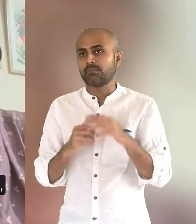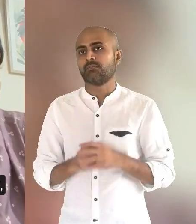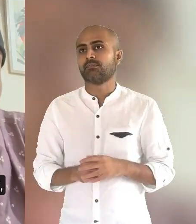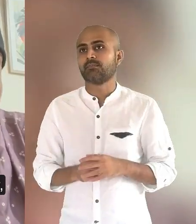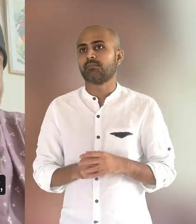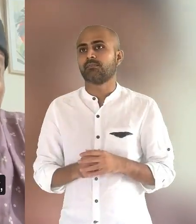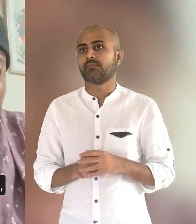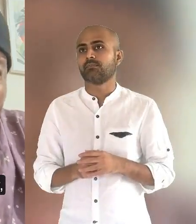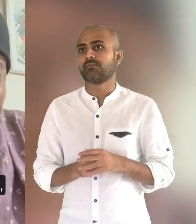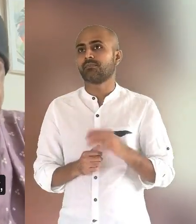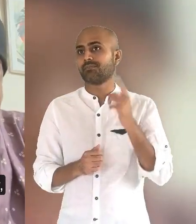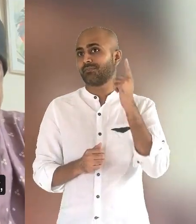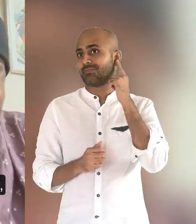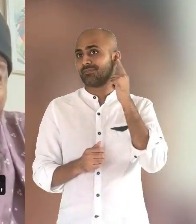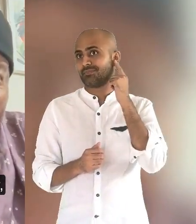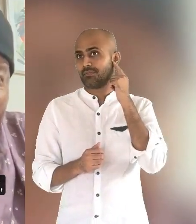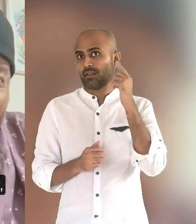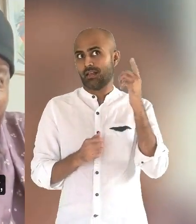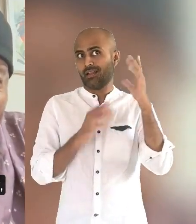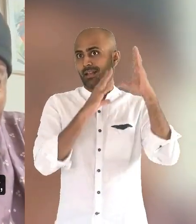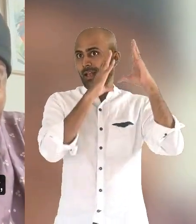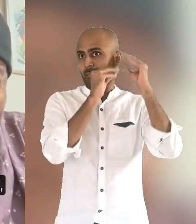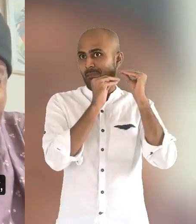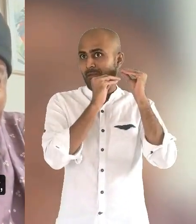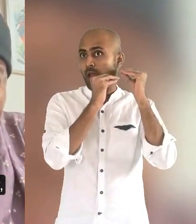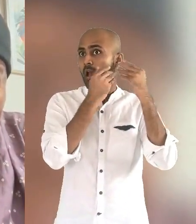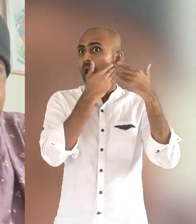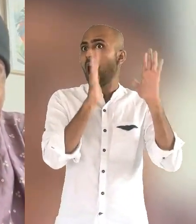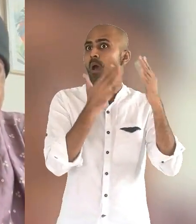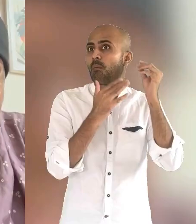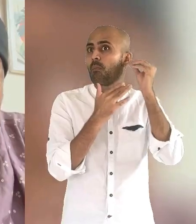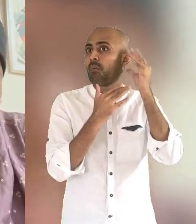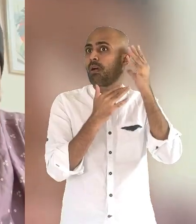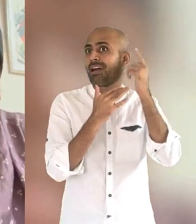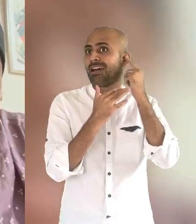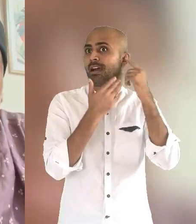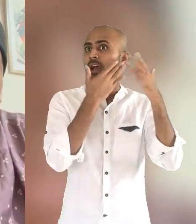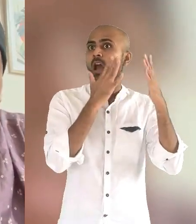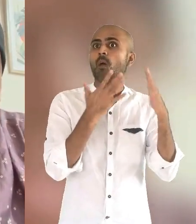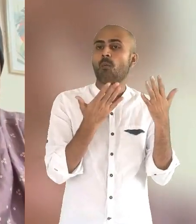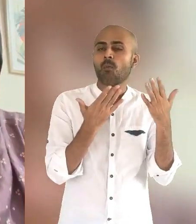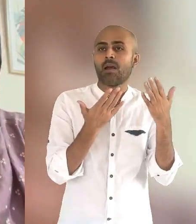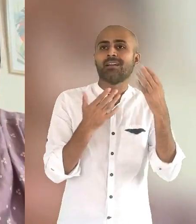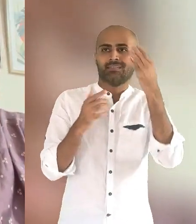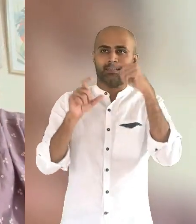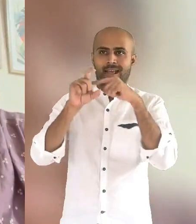I use this pipe, a small pipe.